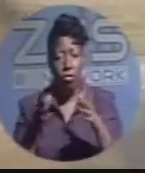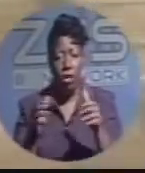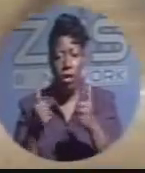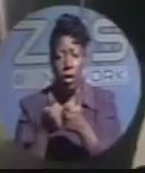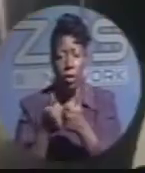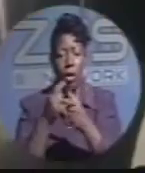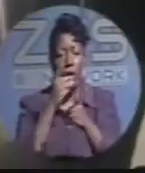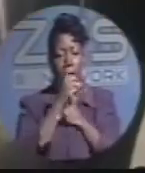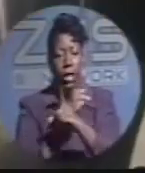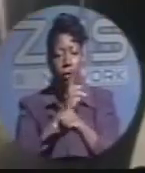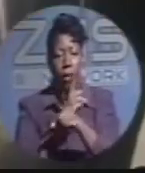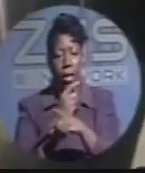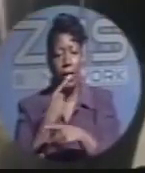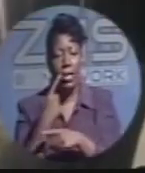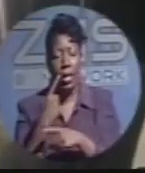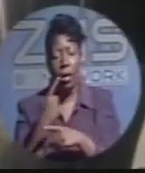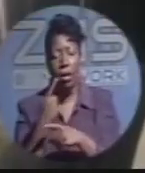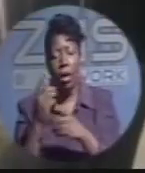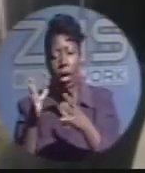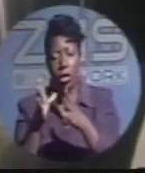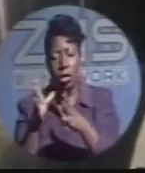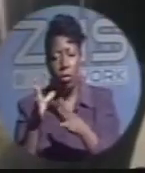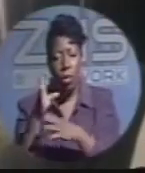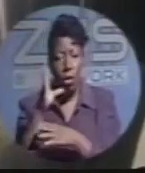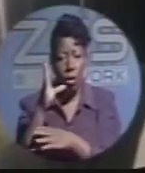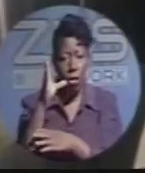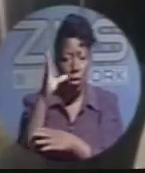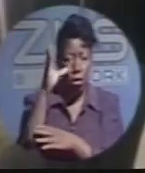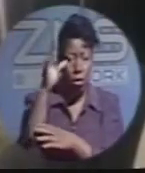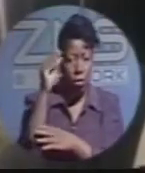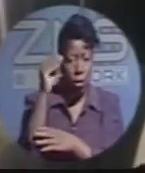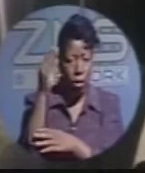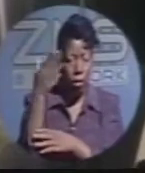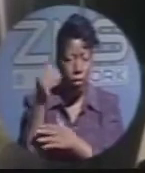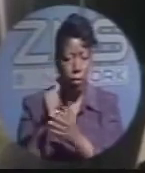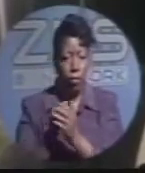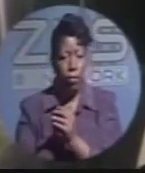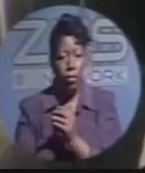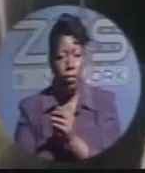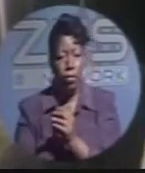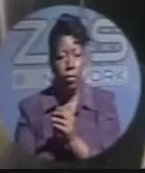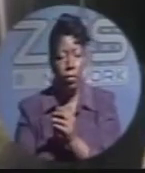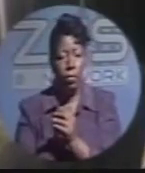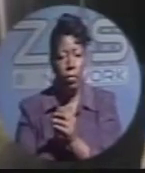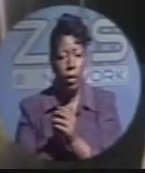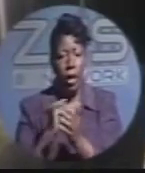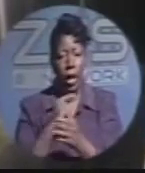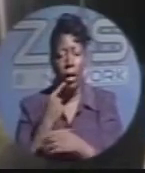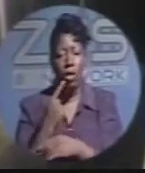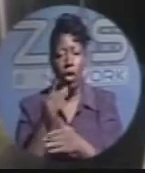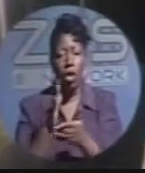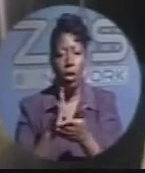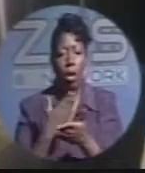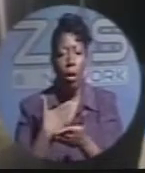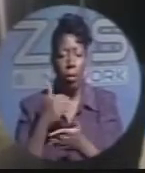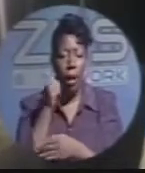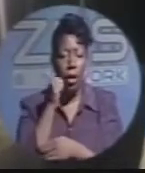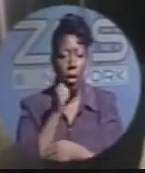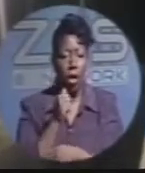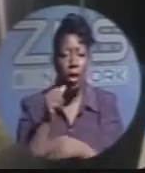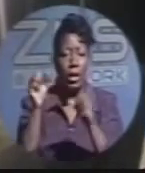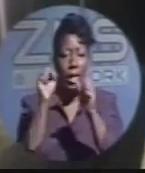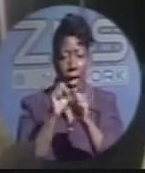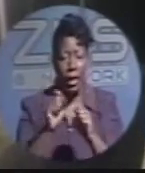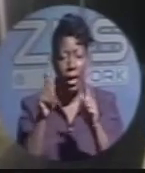and like I say, small ball. Feel you guys can wrap this up? Yes, sir. I told my girls, you know,